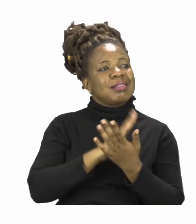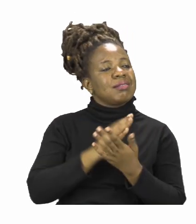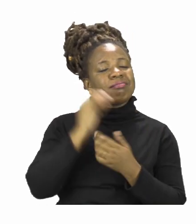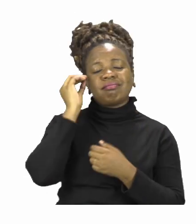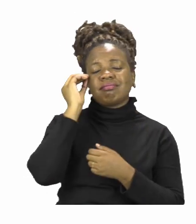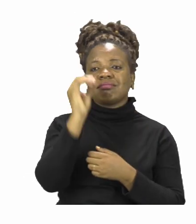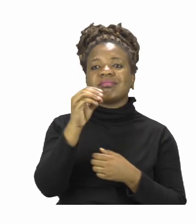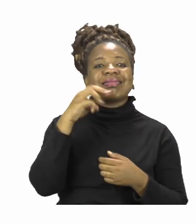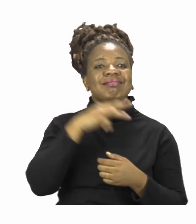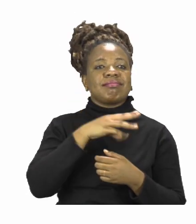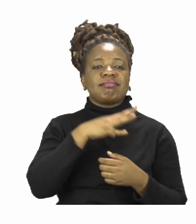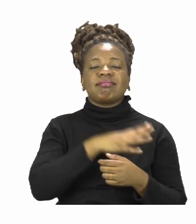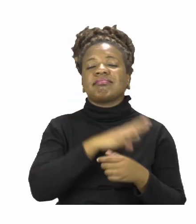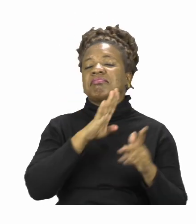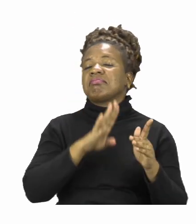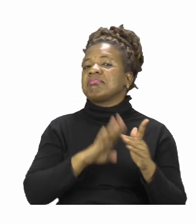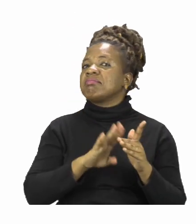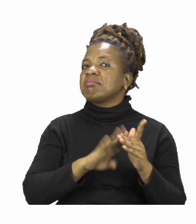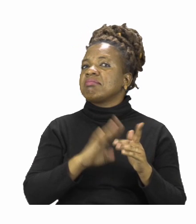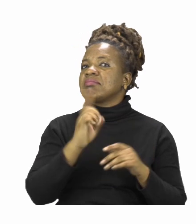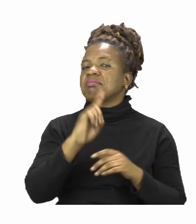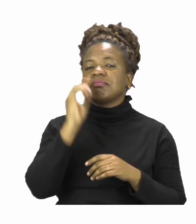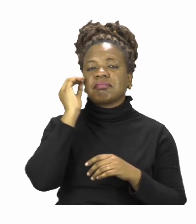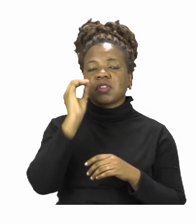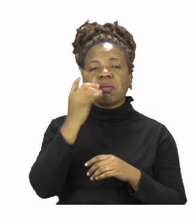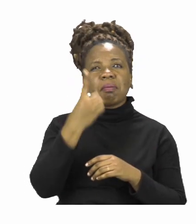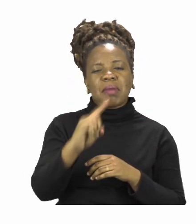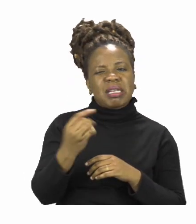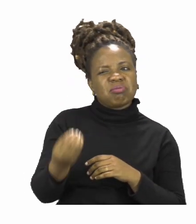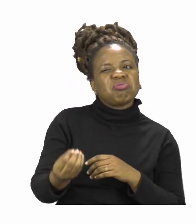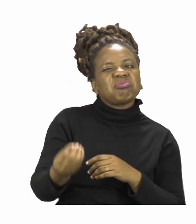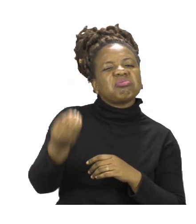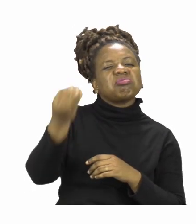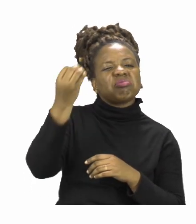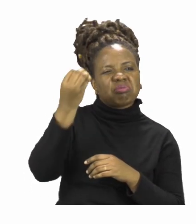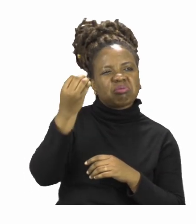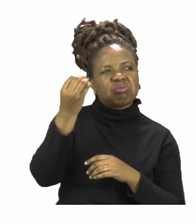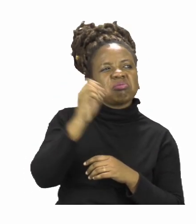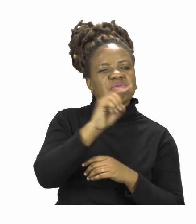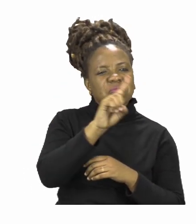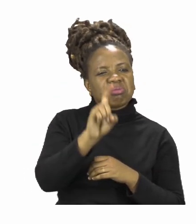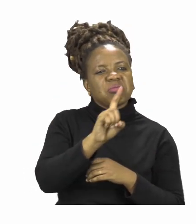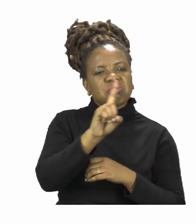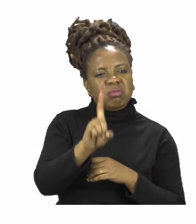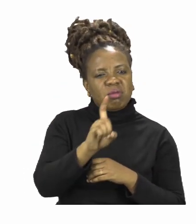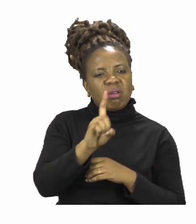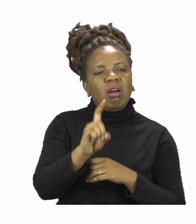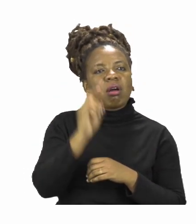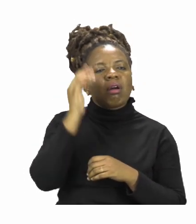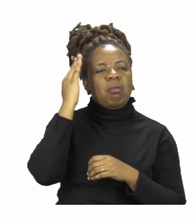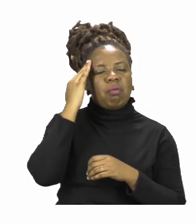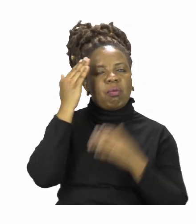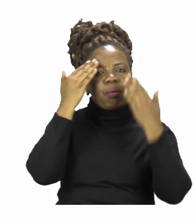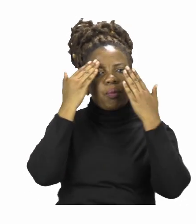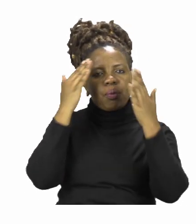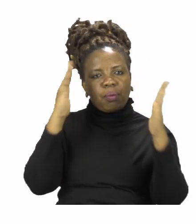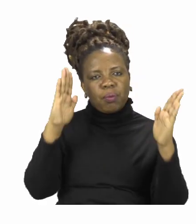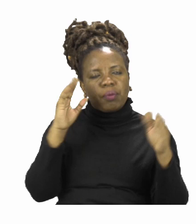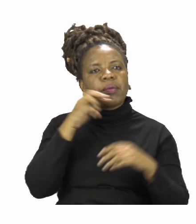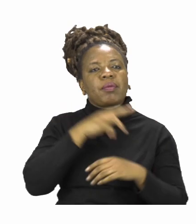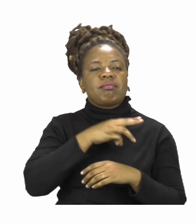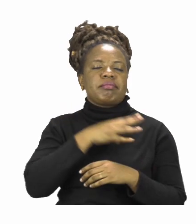as we grow older, we can ask questions that help us understand what HIV and AIDS is